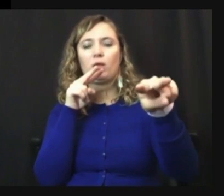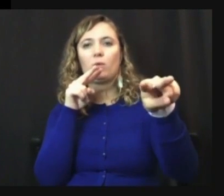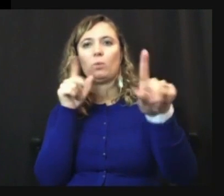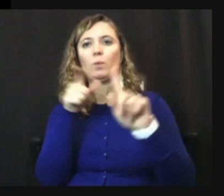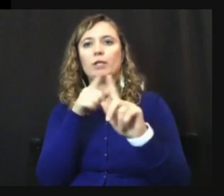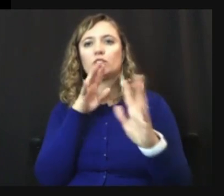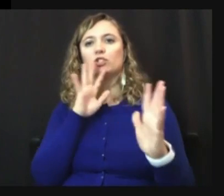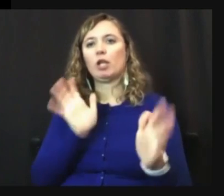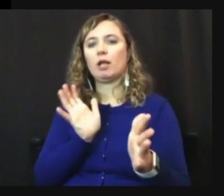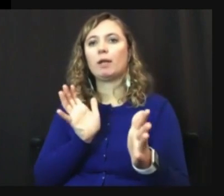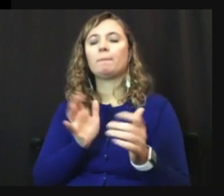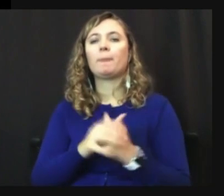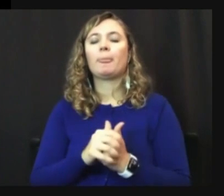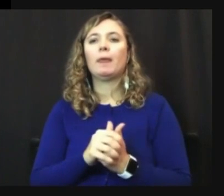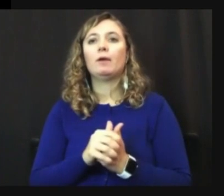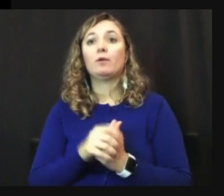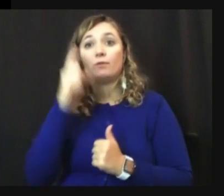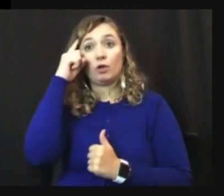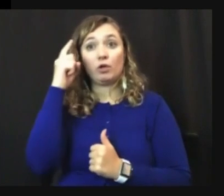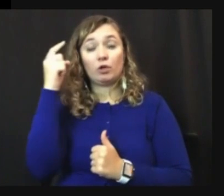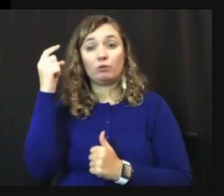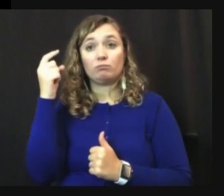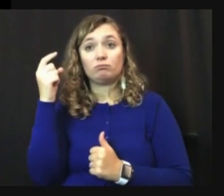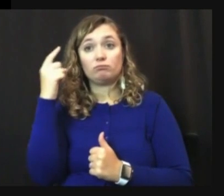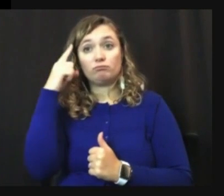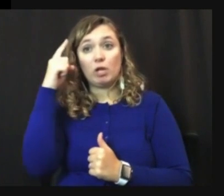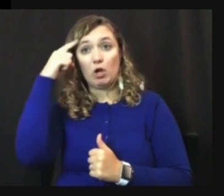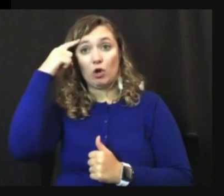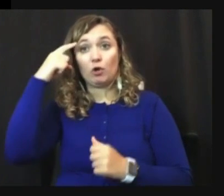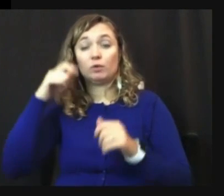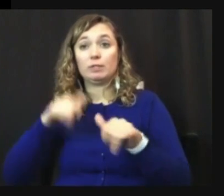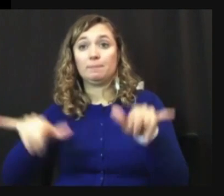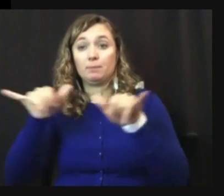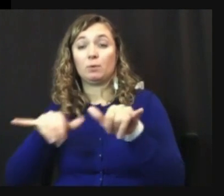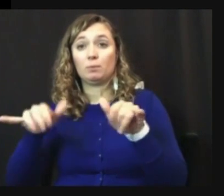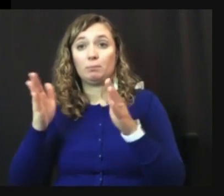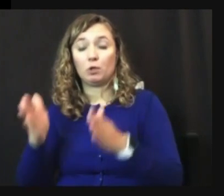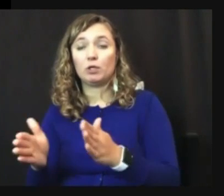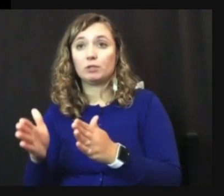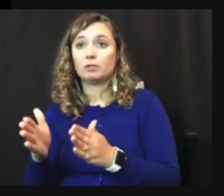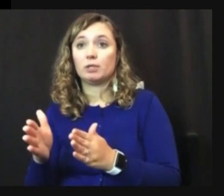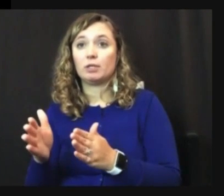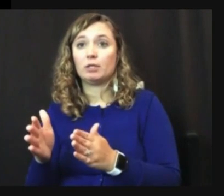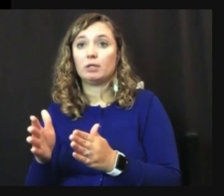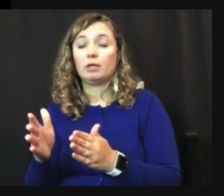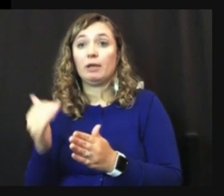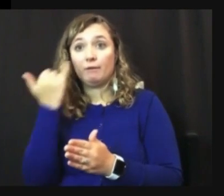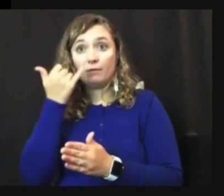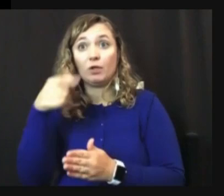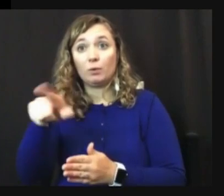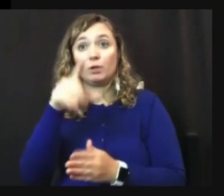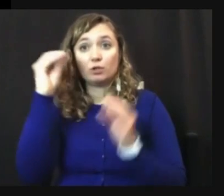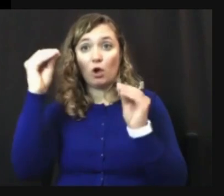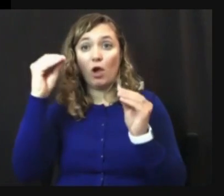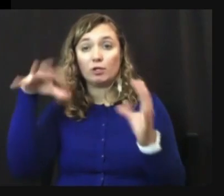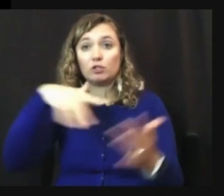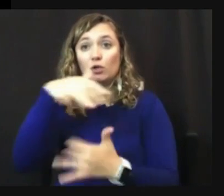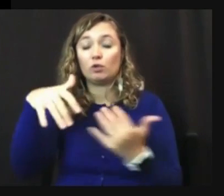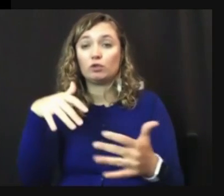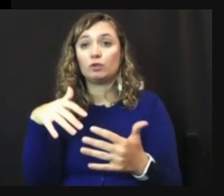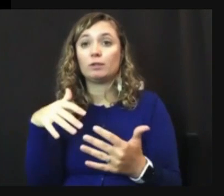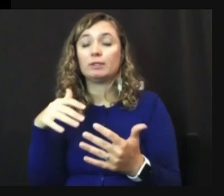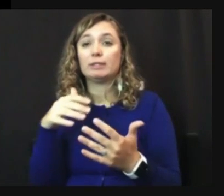For a neurotypical person, or if you've been taught very much in your life social skills, then you know that a person looking away from